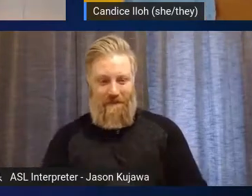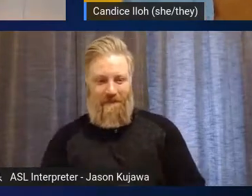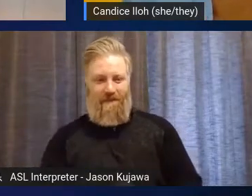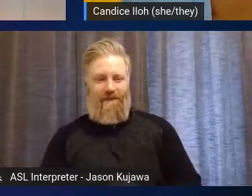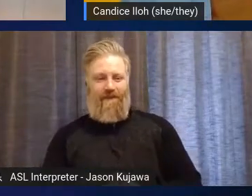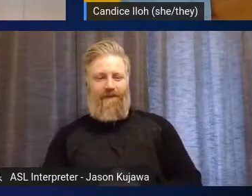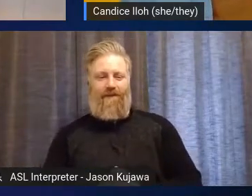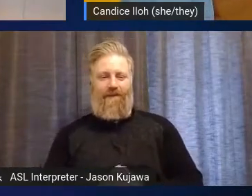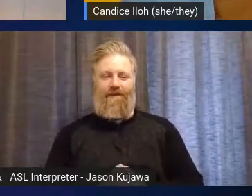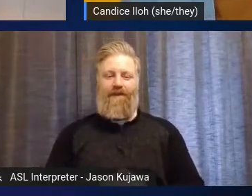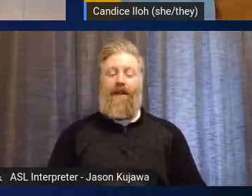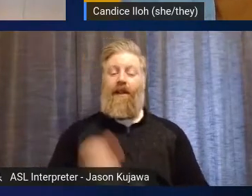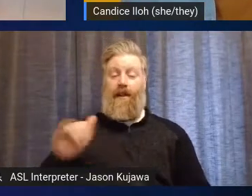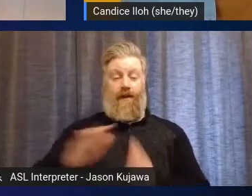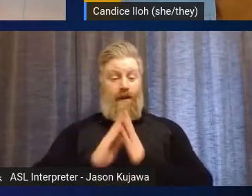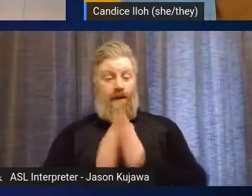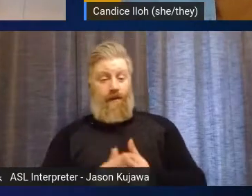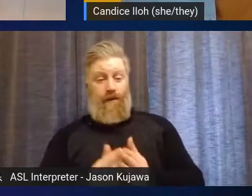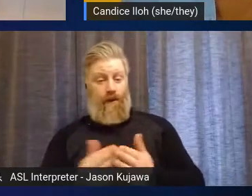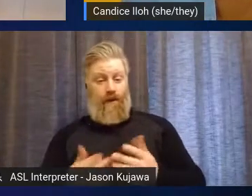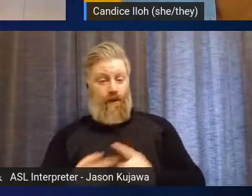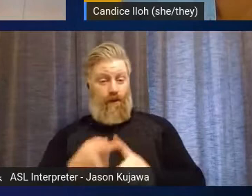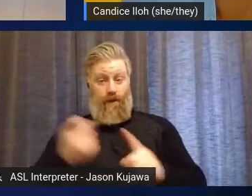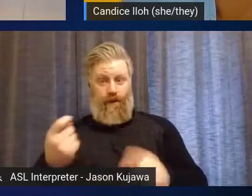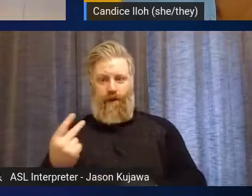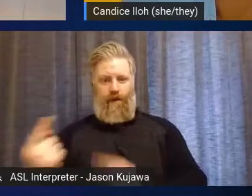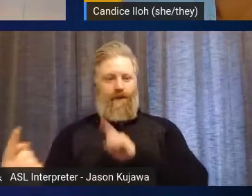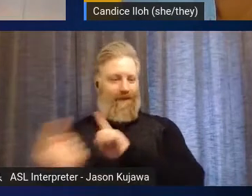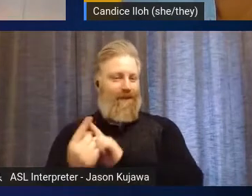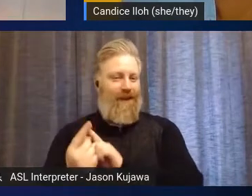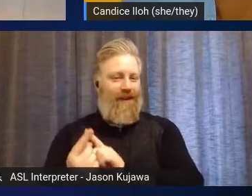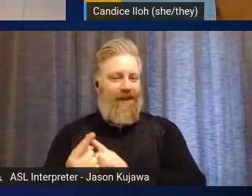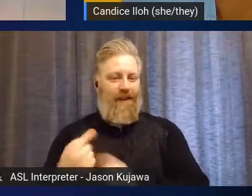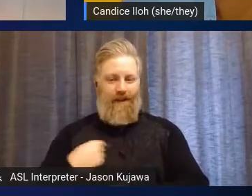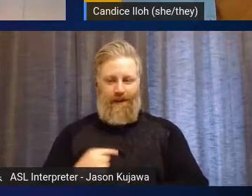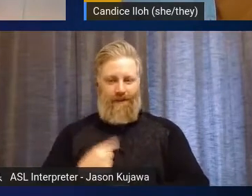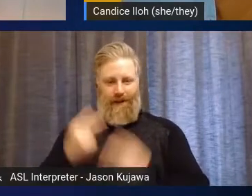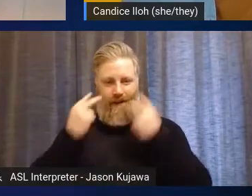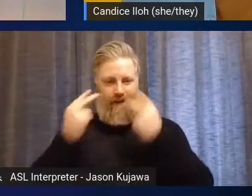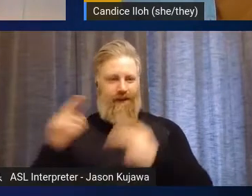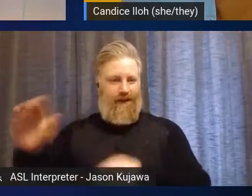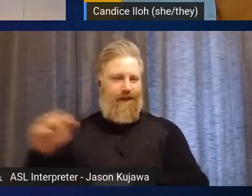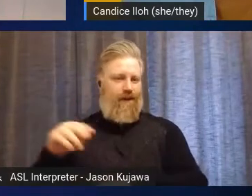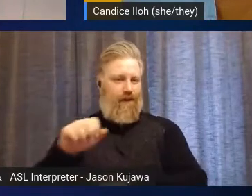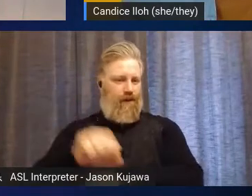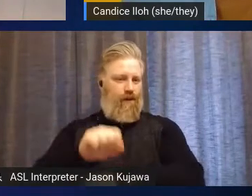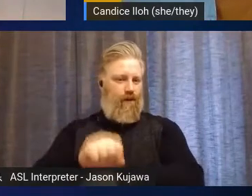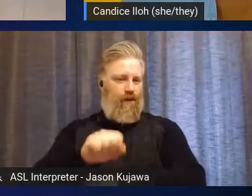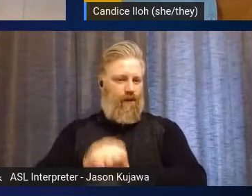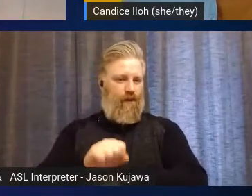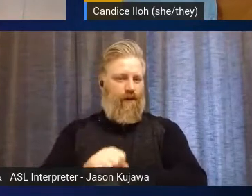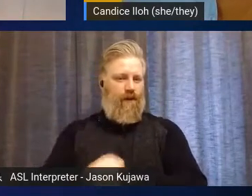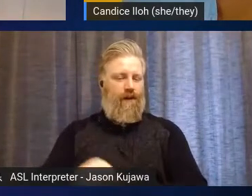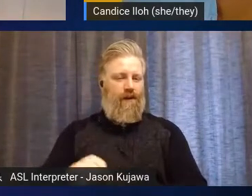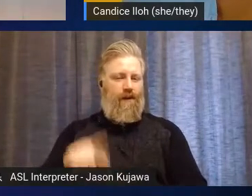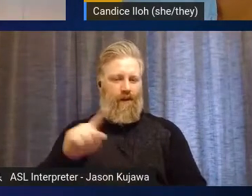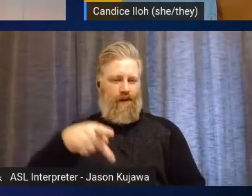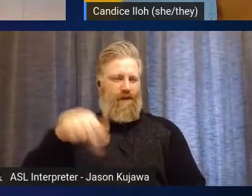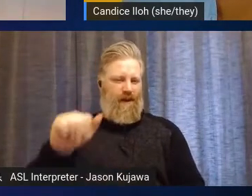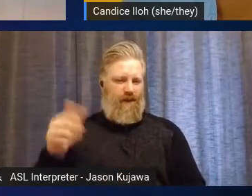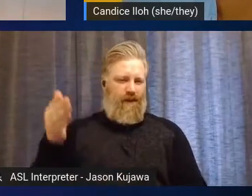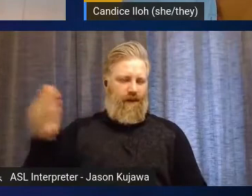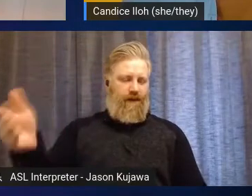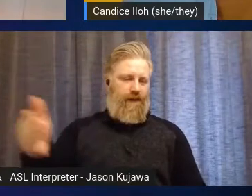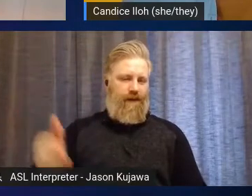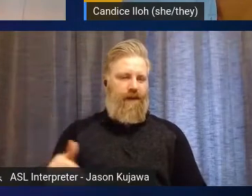Well, it came about just because Omar and I met. I was visiting Omar's place of work, which is Church World Service in Lancaster, PA, which, as Omar mentioned,